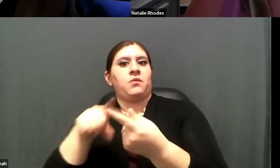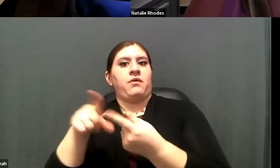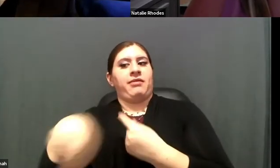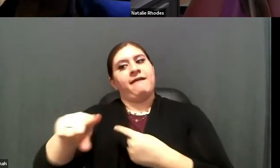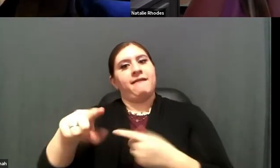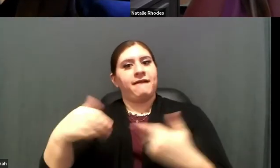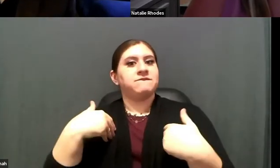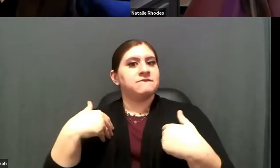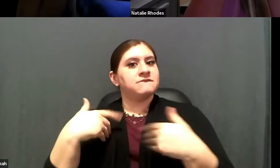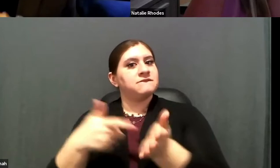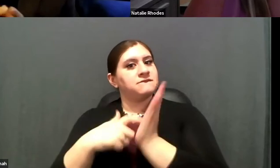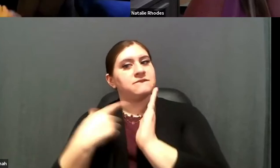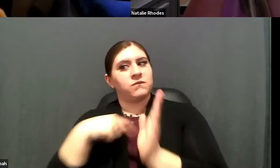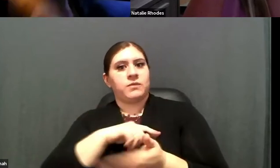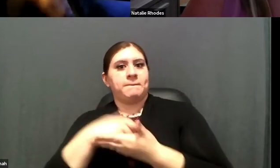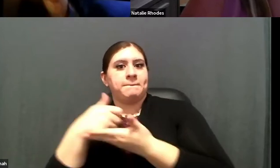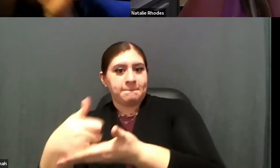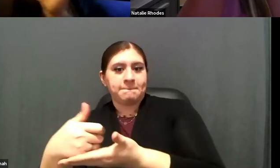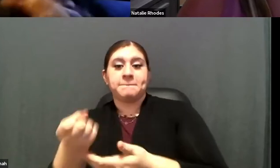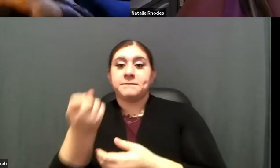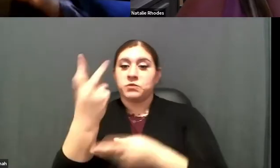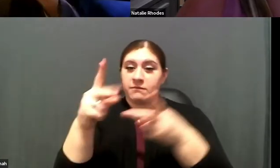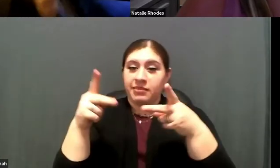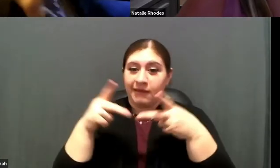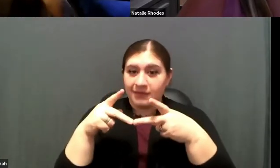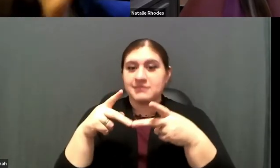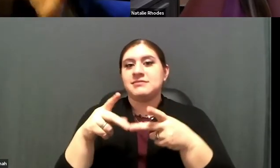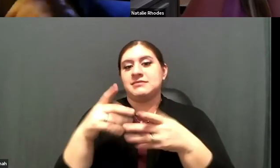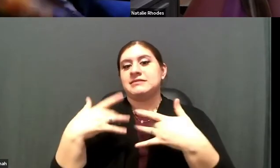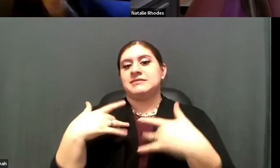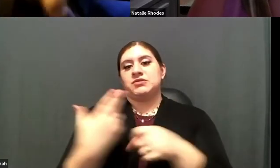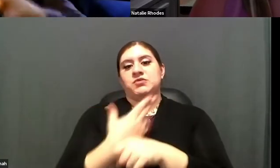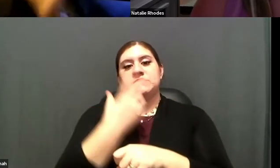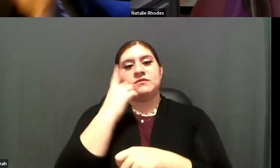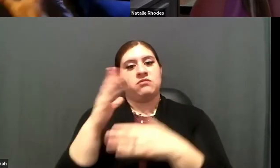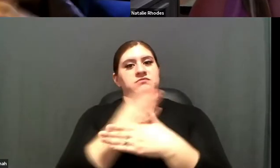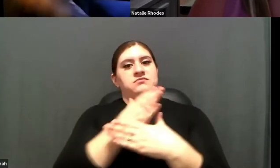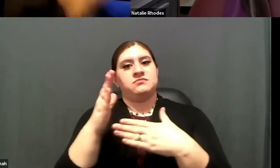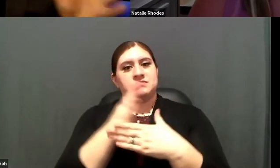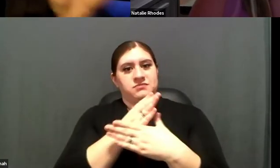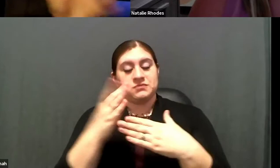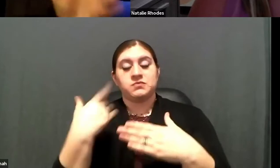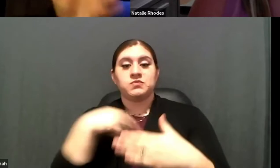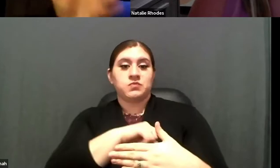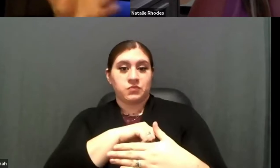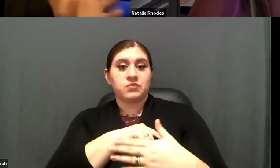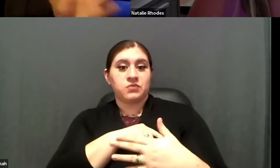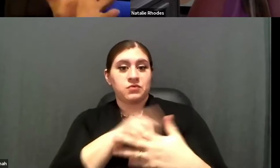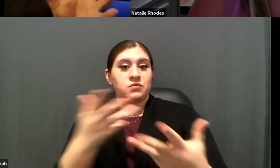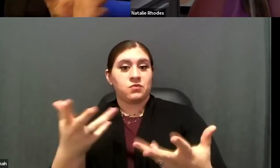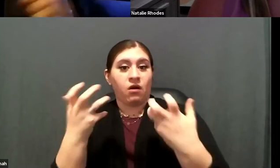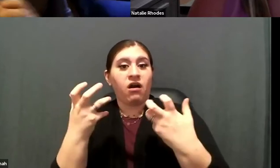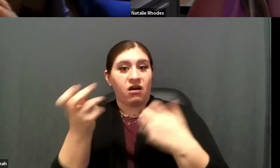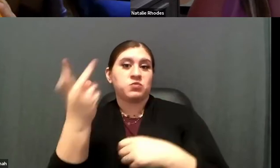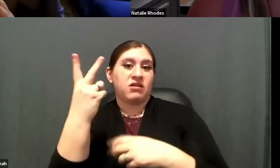when they have the need, you know. Right. So I say 12 spots. That's what we use for an average. Hey, we would like to fill 12